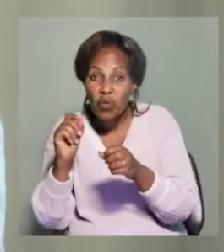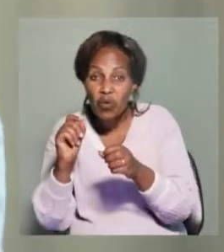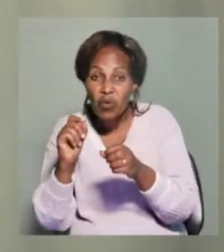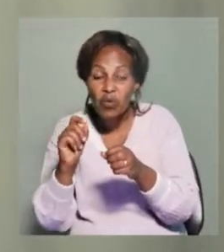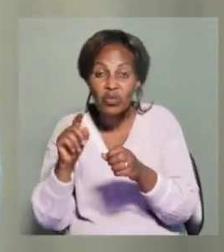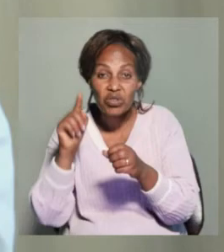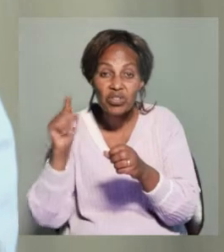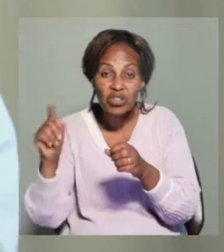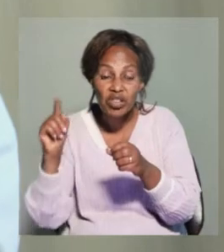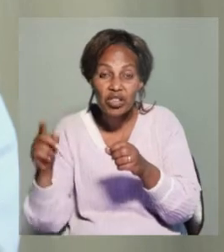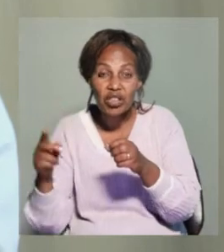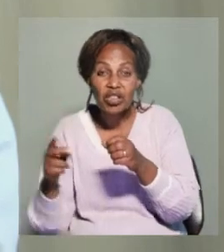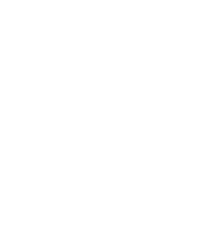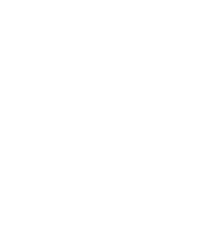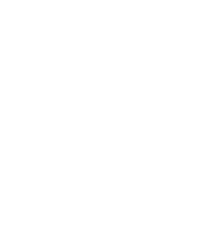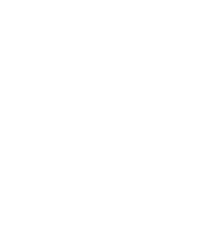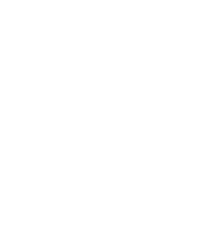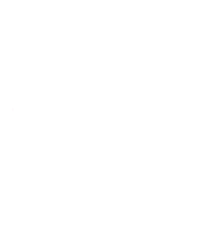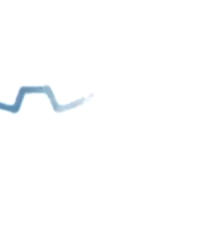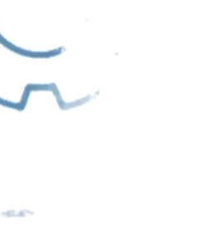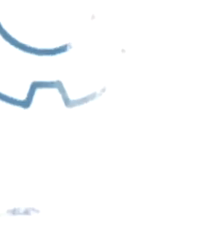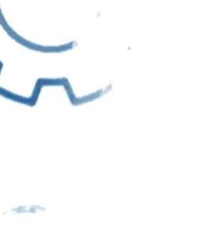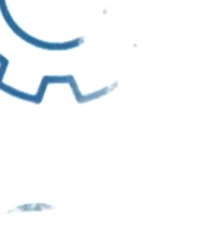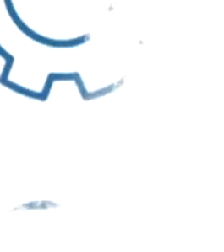efficient lamps.